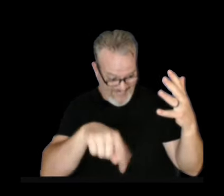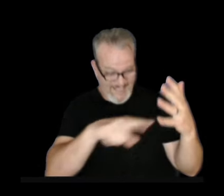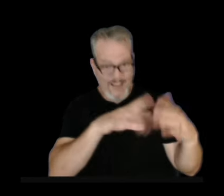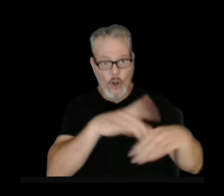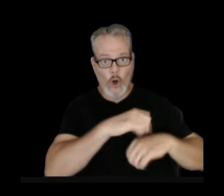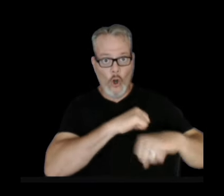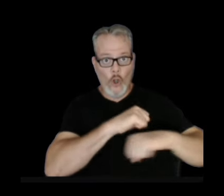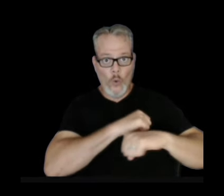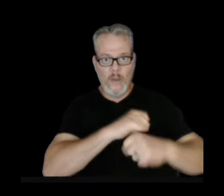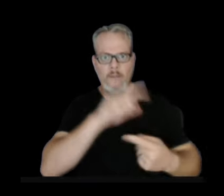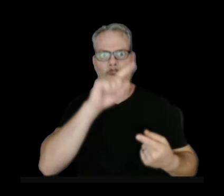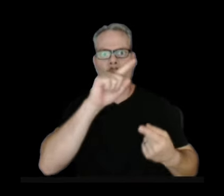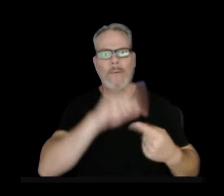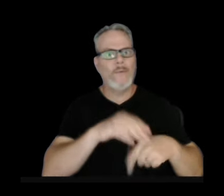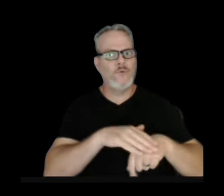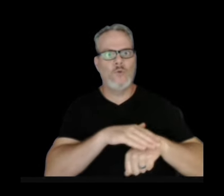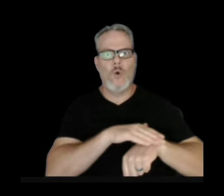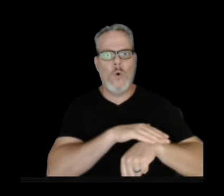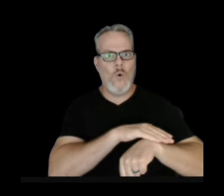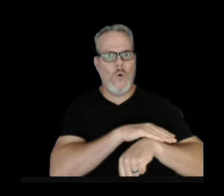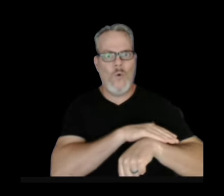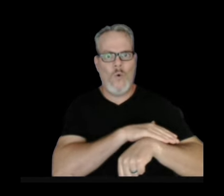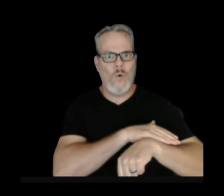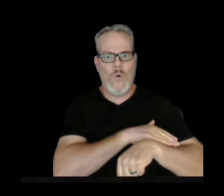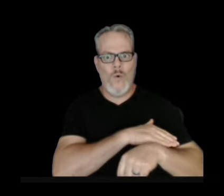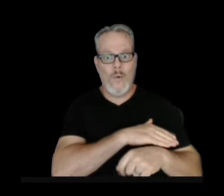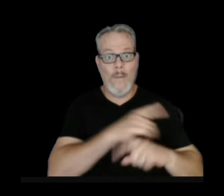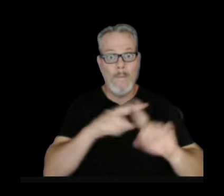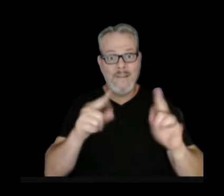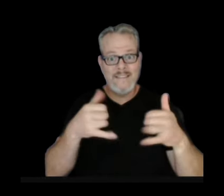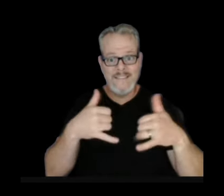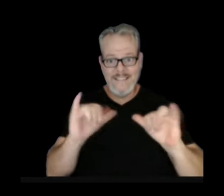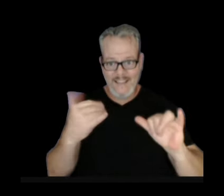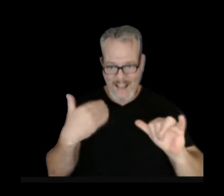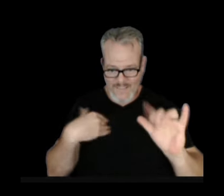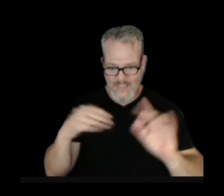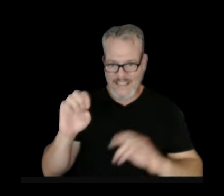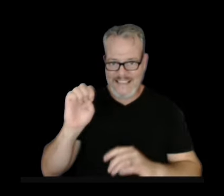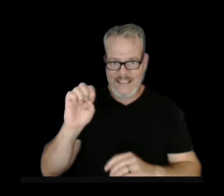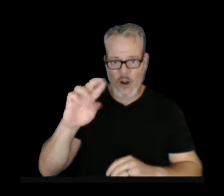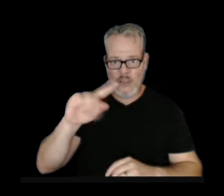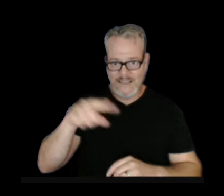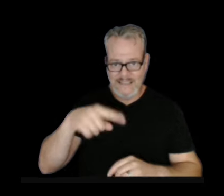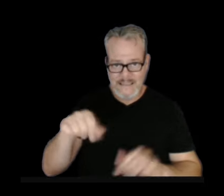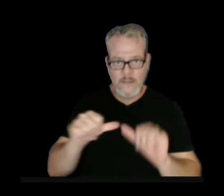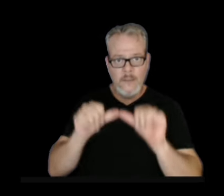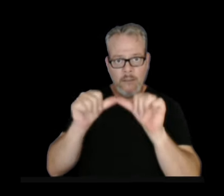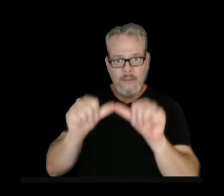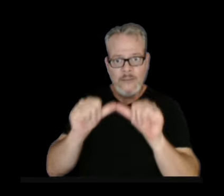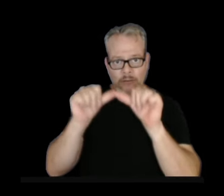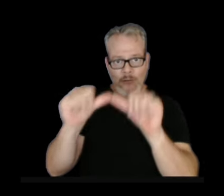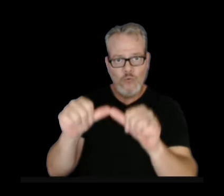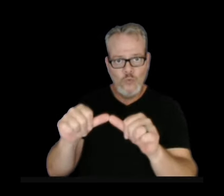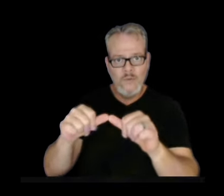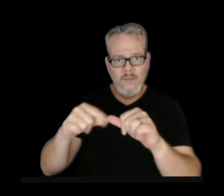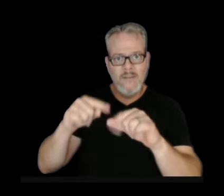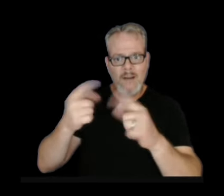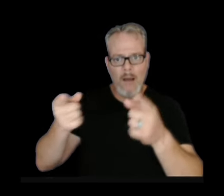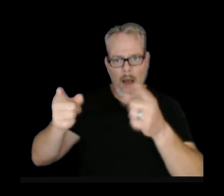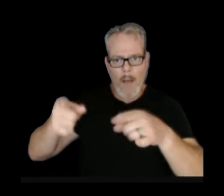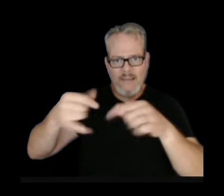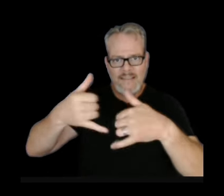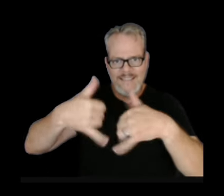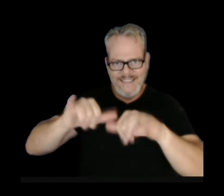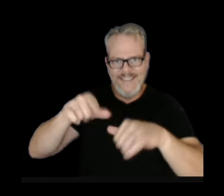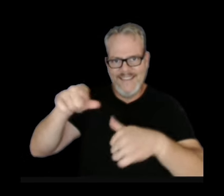Zone, as there's continuing events happening mostly in the Summit and South Caldera areas here. As you can